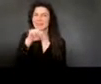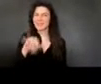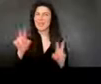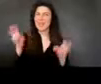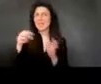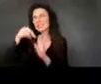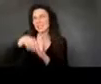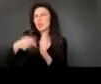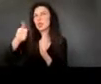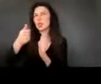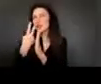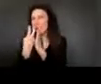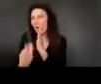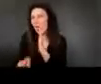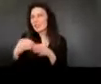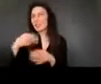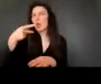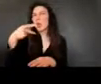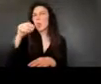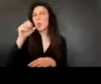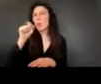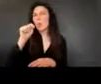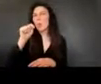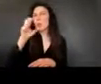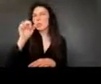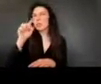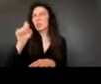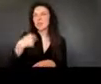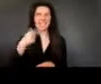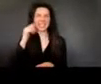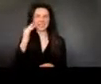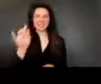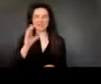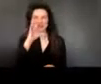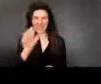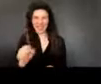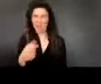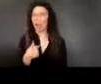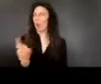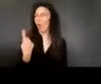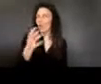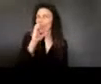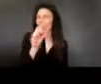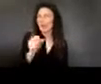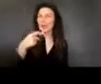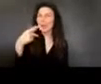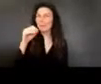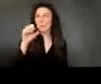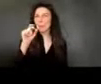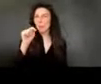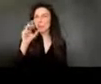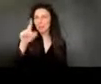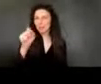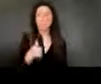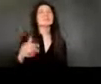postcards. I think that would be really fascinating. Postcards have always been really interesting to me. I did a whole series of